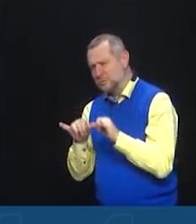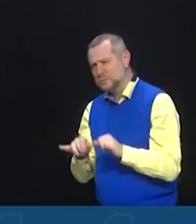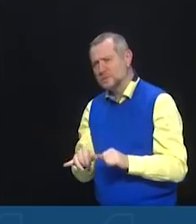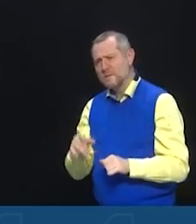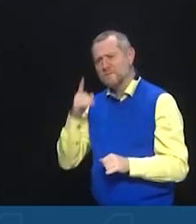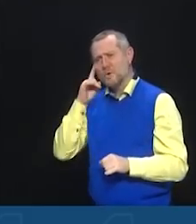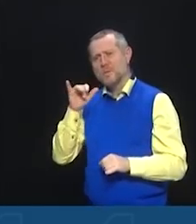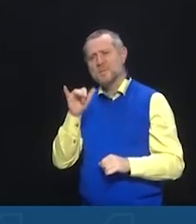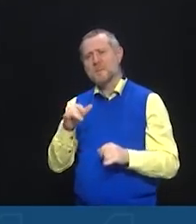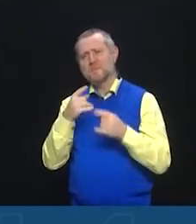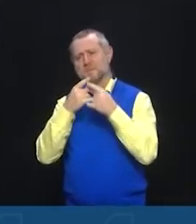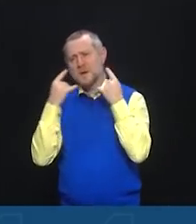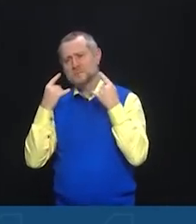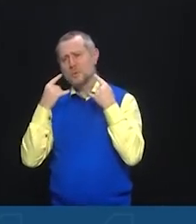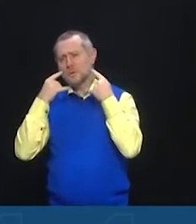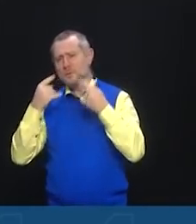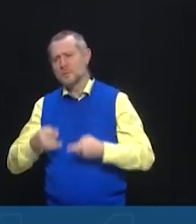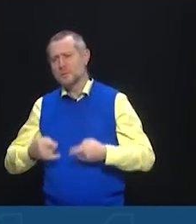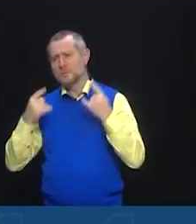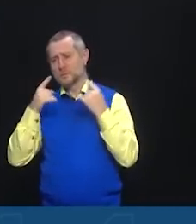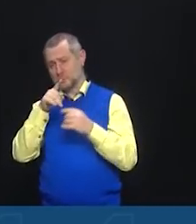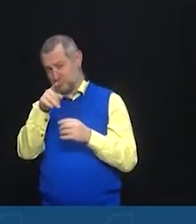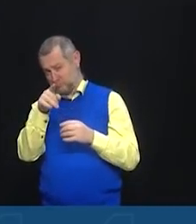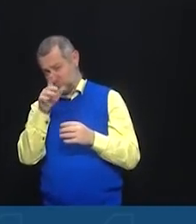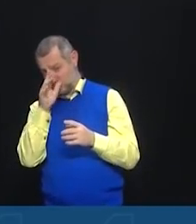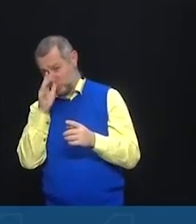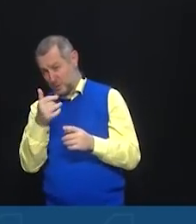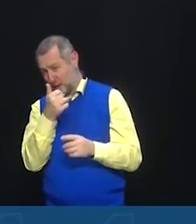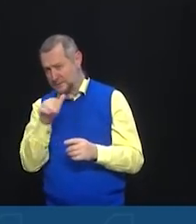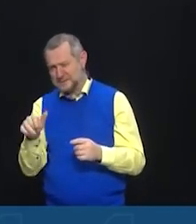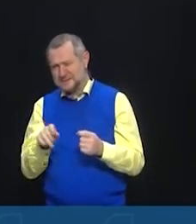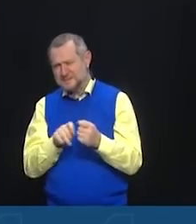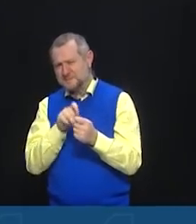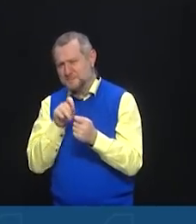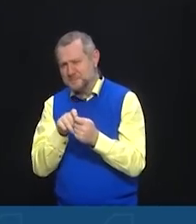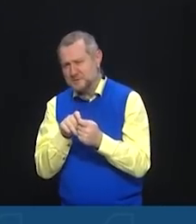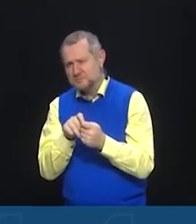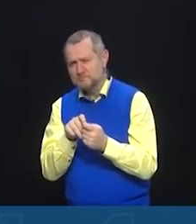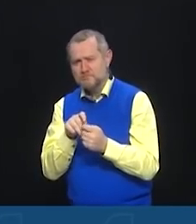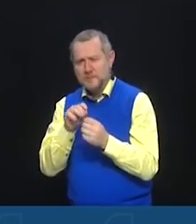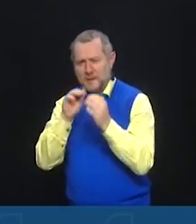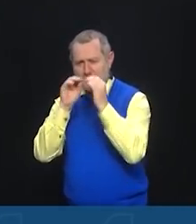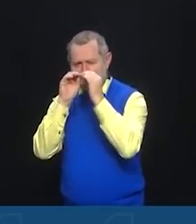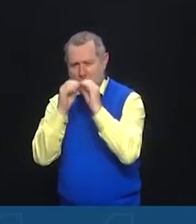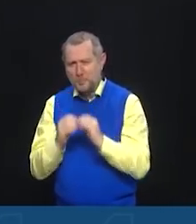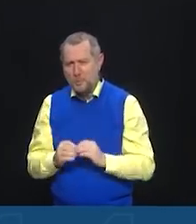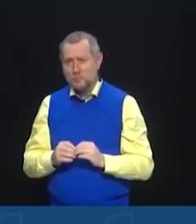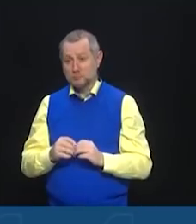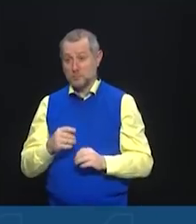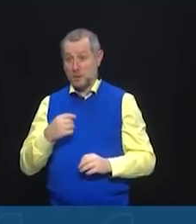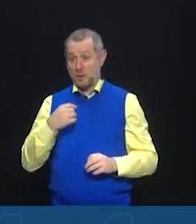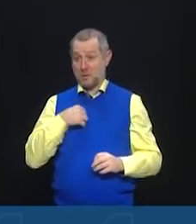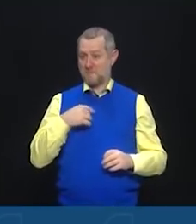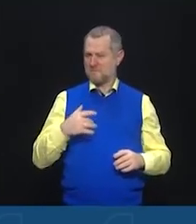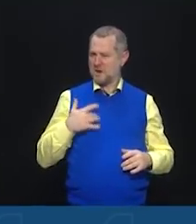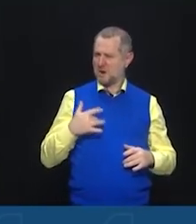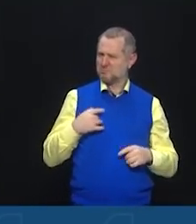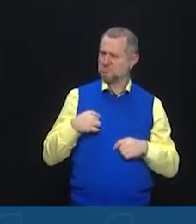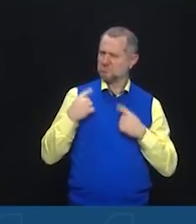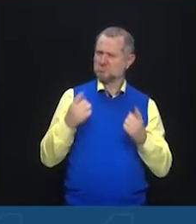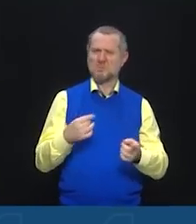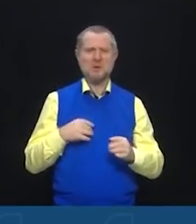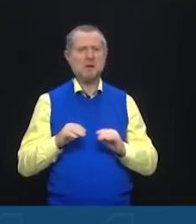back masks. Will you issue any sort of finite metric? I believe we have been very clear in all